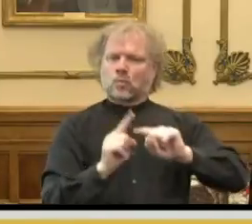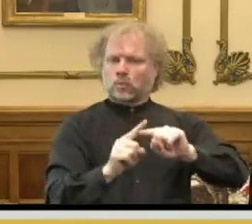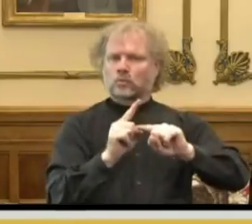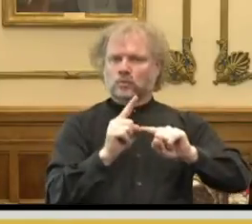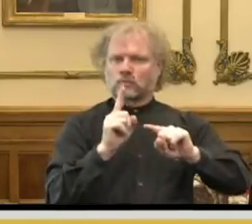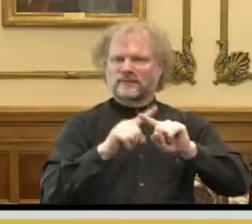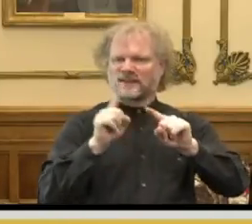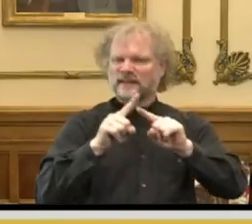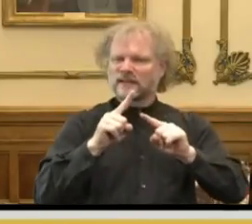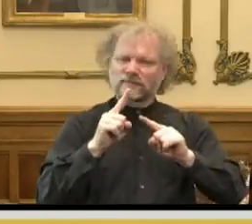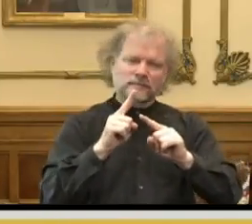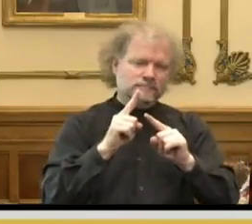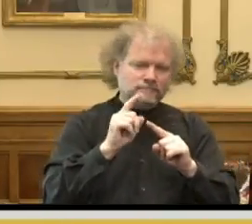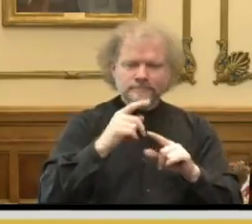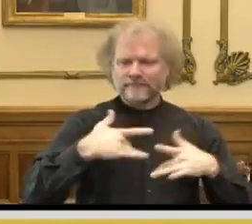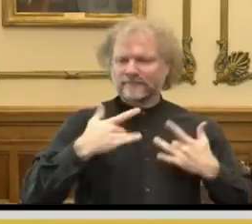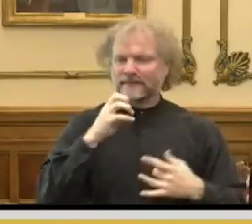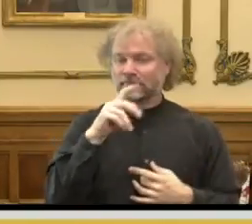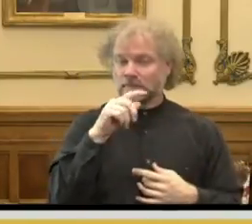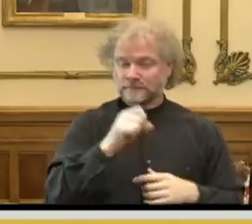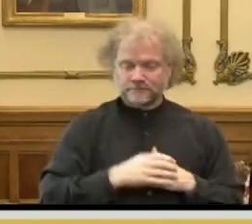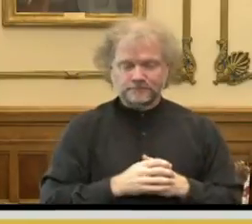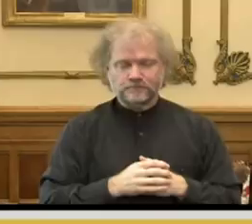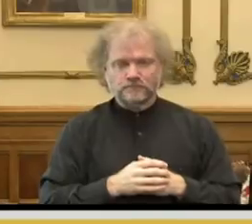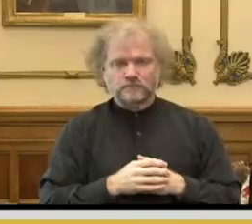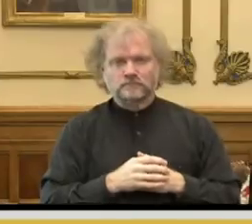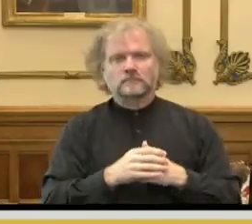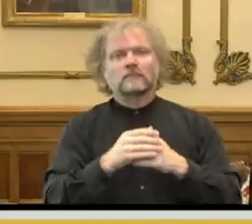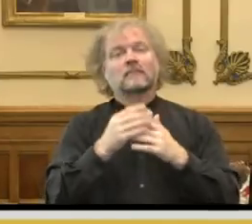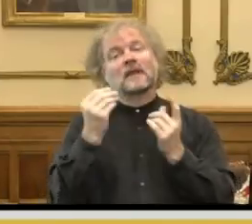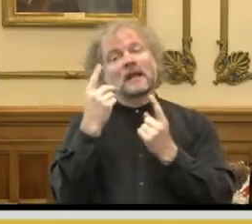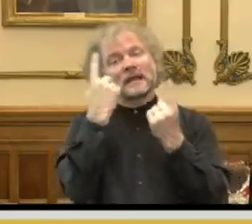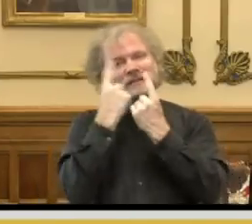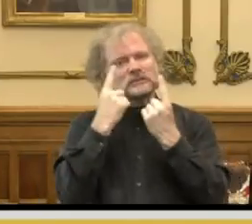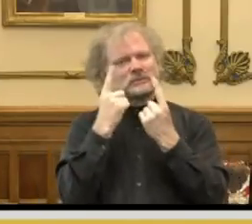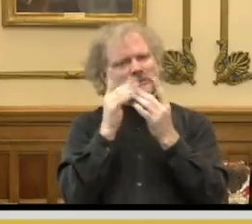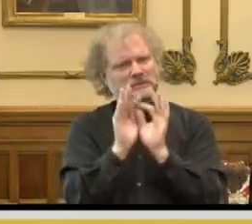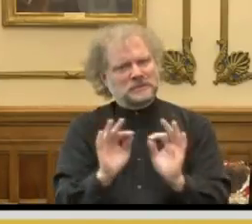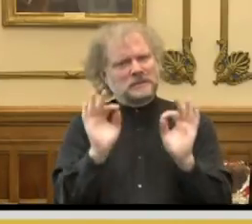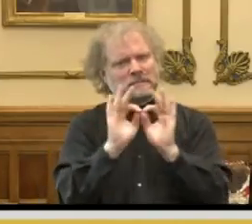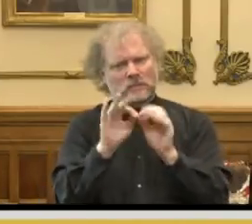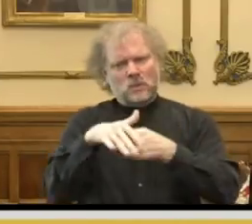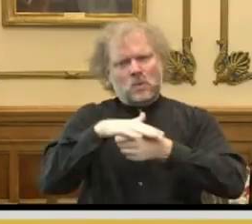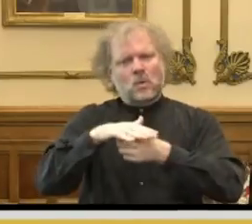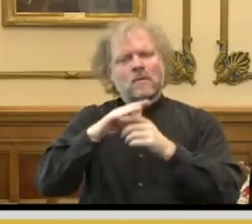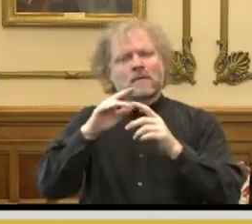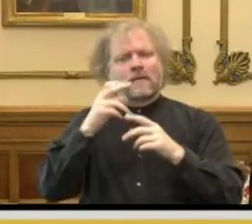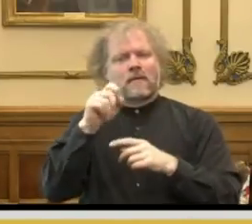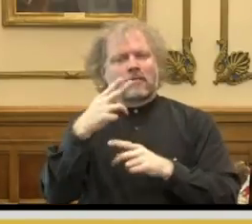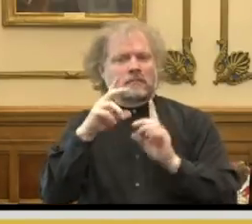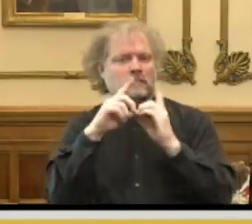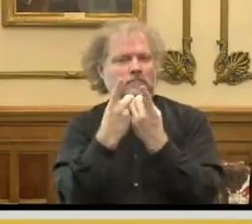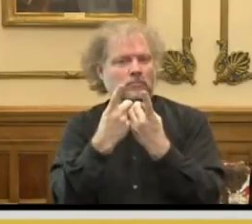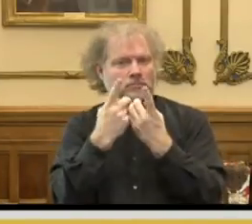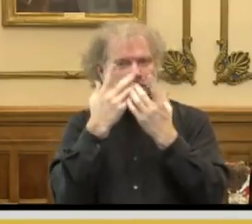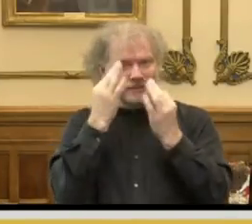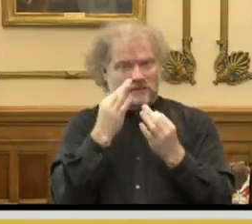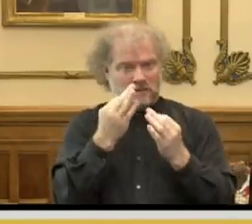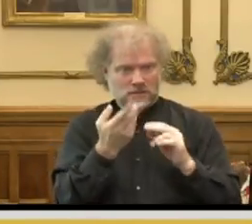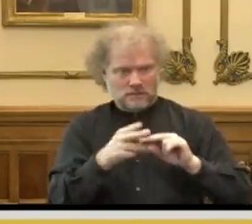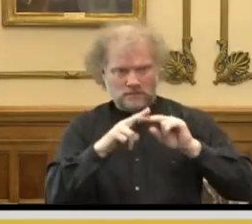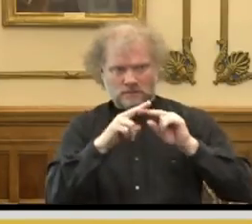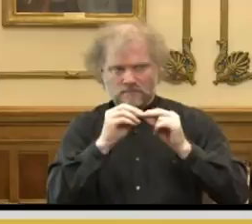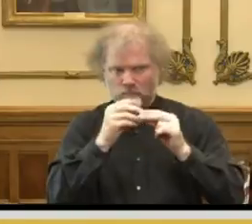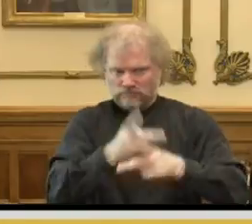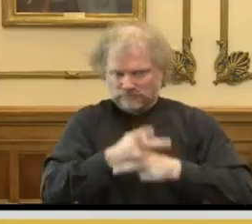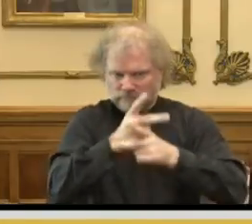at athletic events. And we should consider that it's important to work with the local health departments to determine if increased precautions and